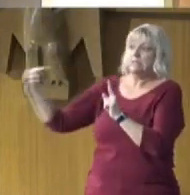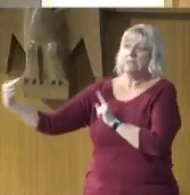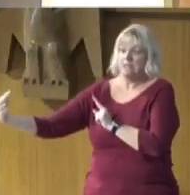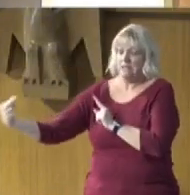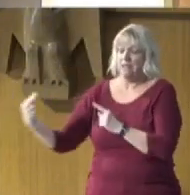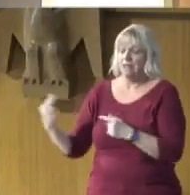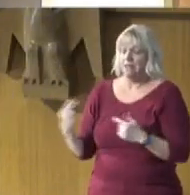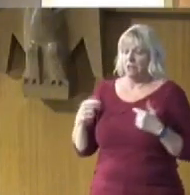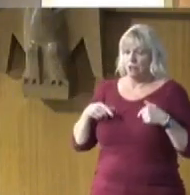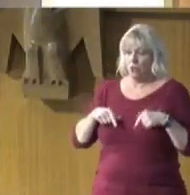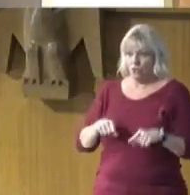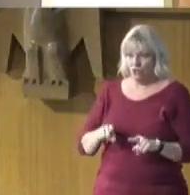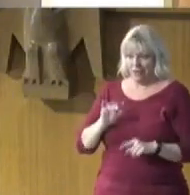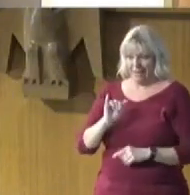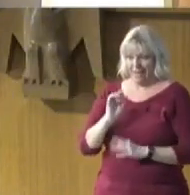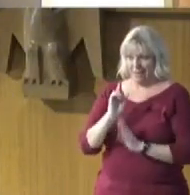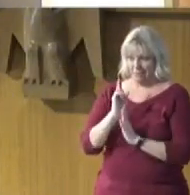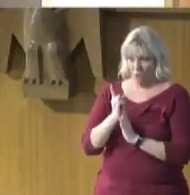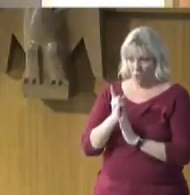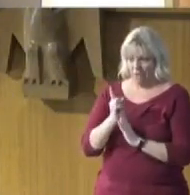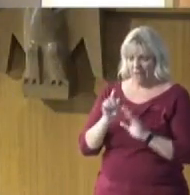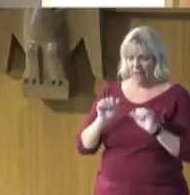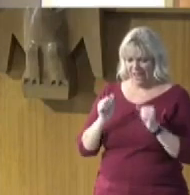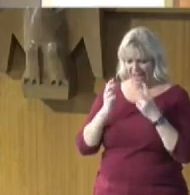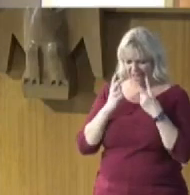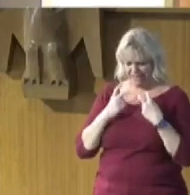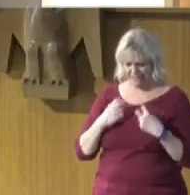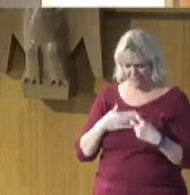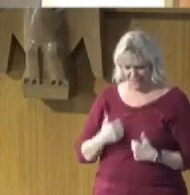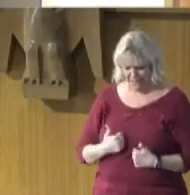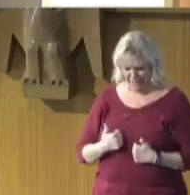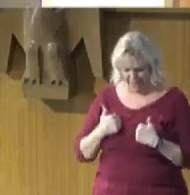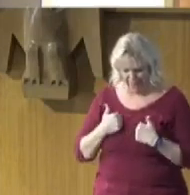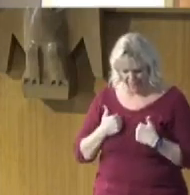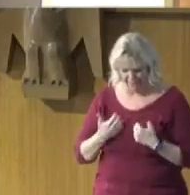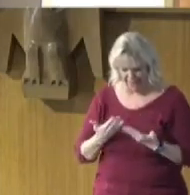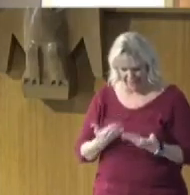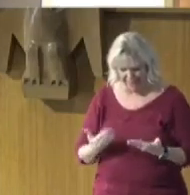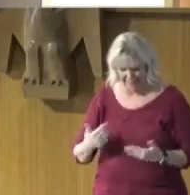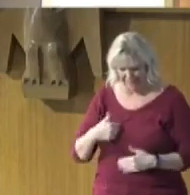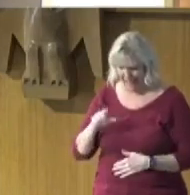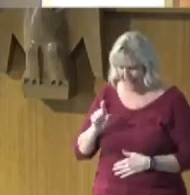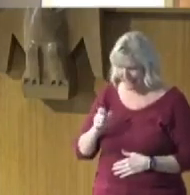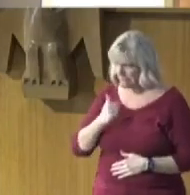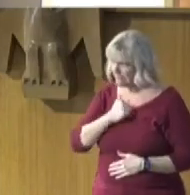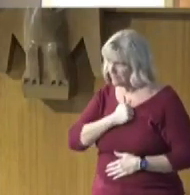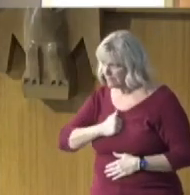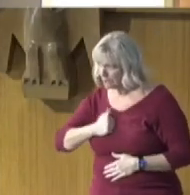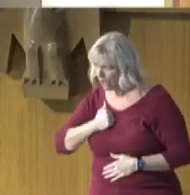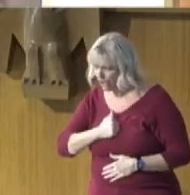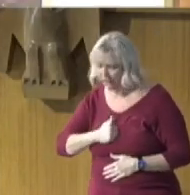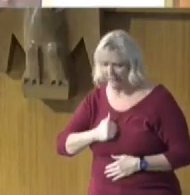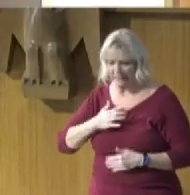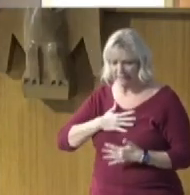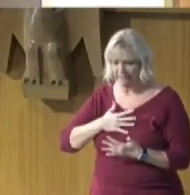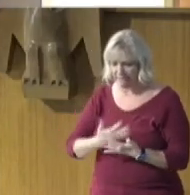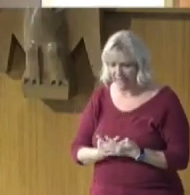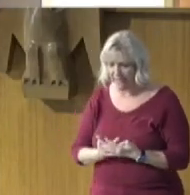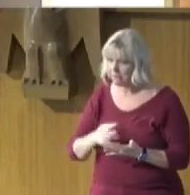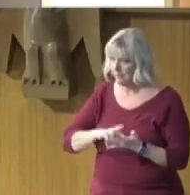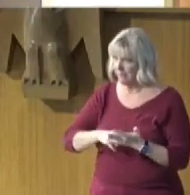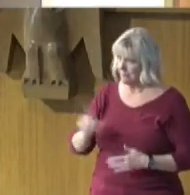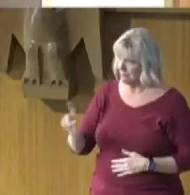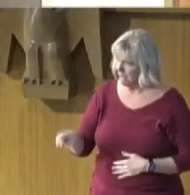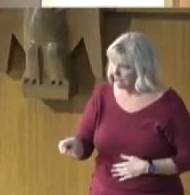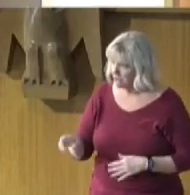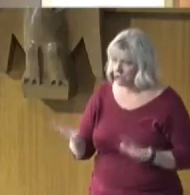you can reflect on your own life. You can see if there's anything that you need to say you're sorry for or confess. Doesn't mean you do, but you can